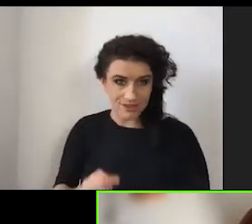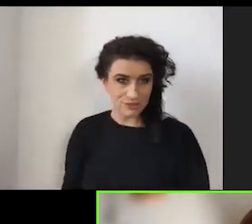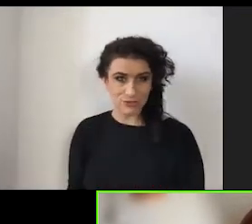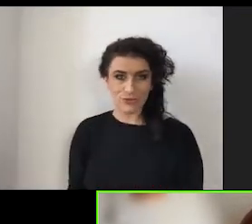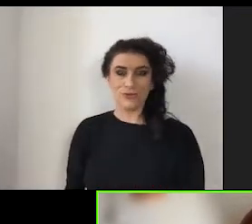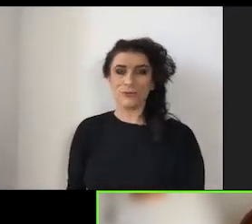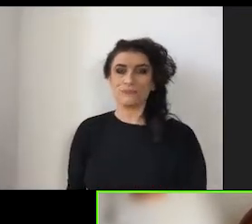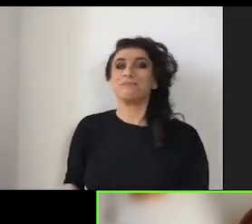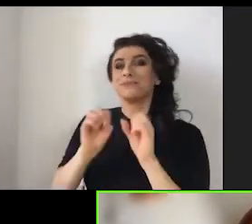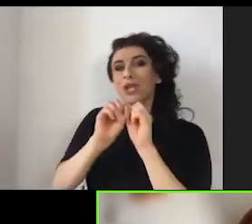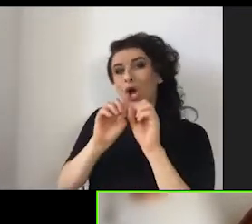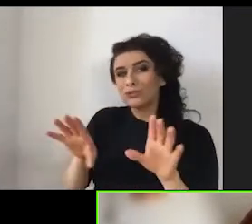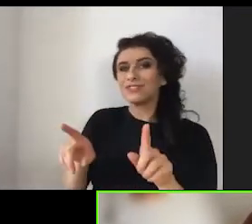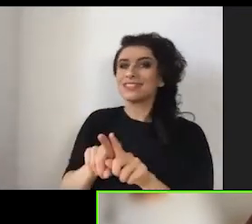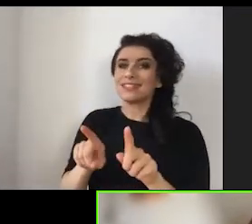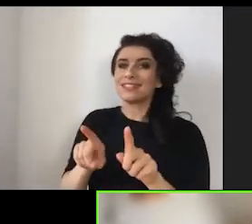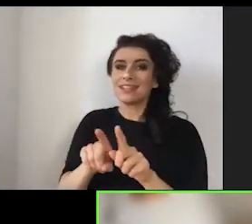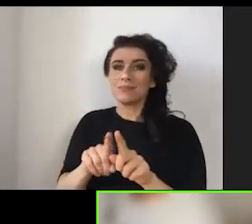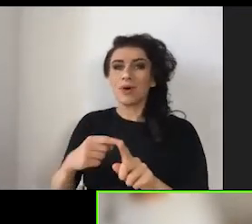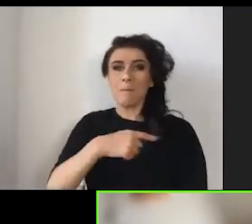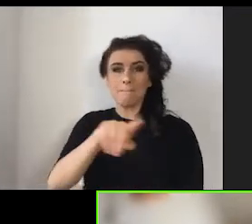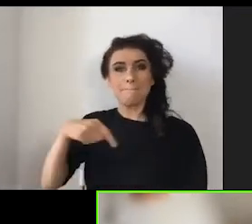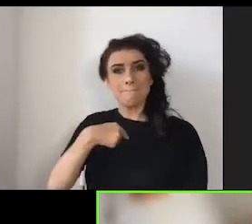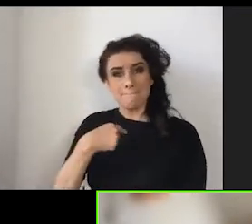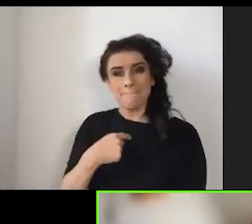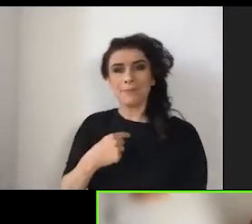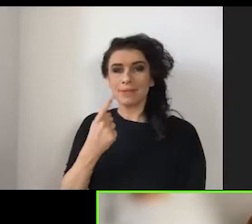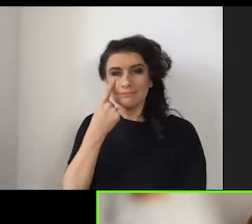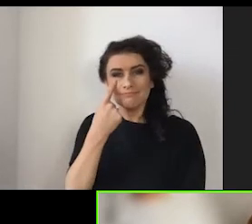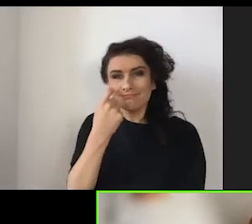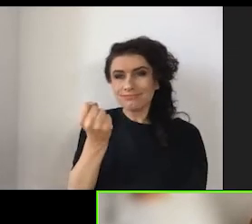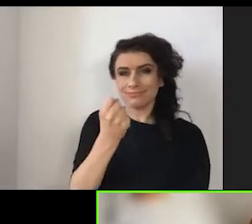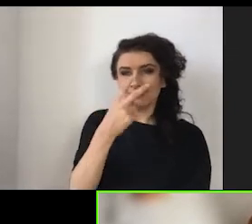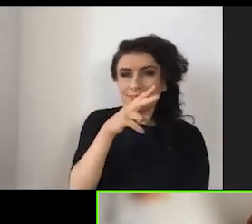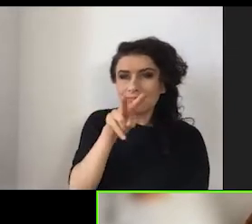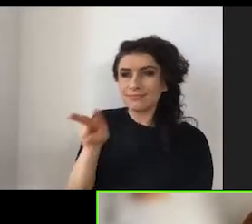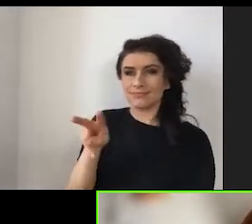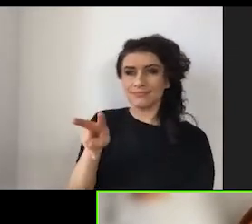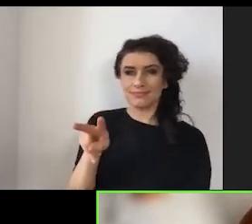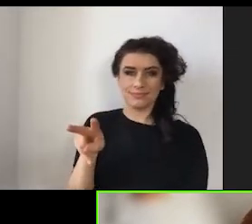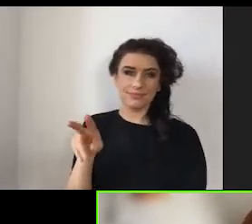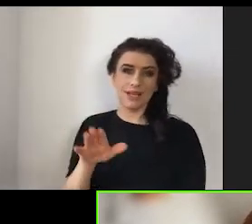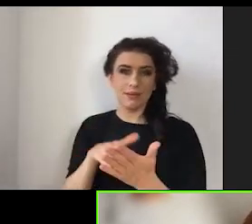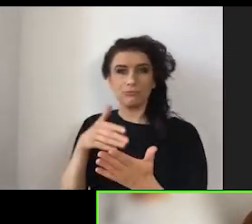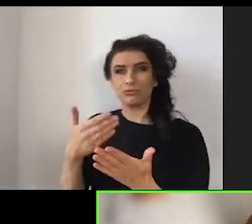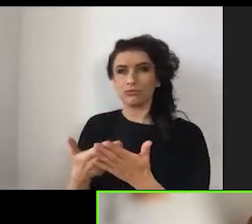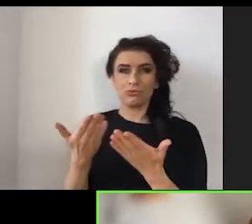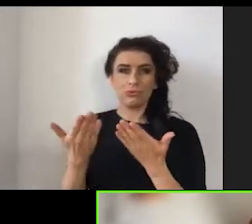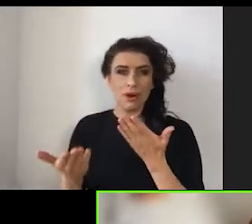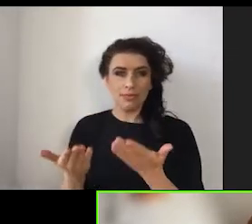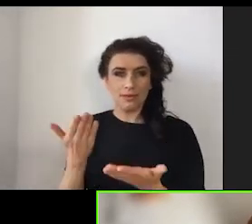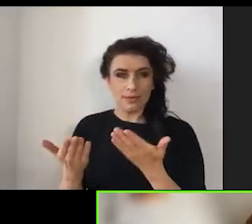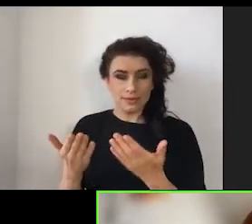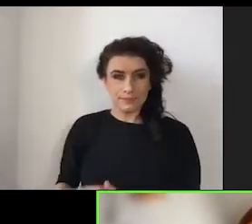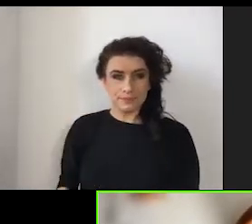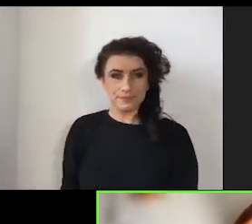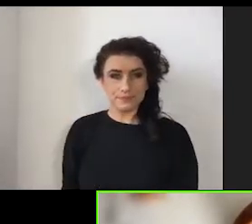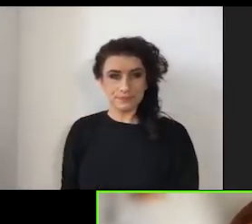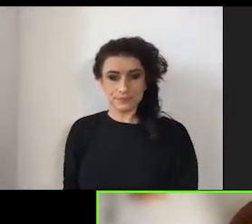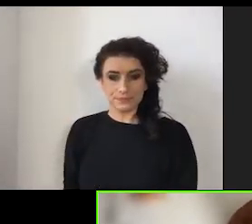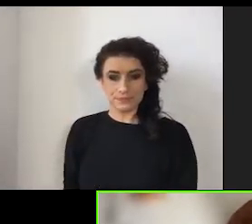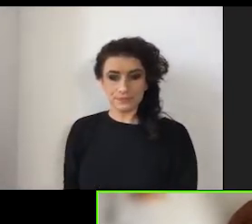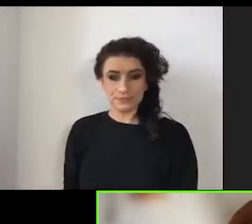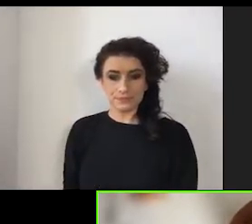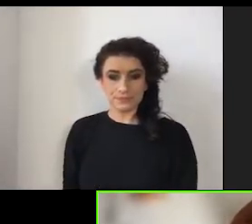that they have changed home and they have increased their living conditions. They have a